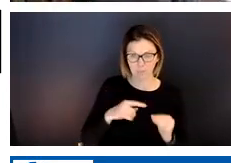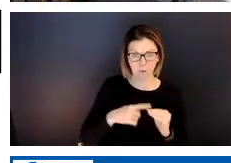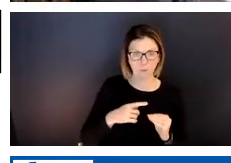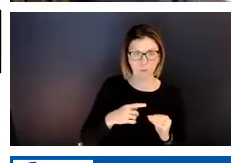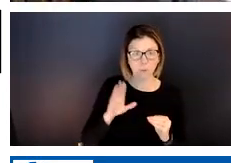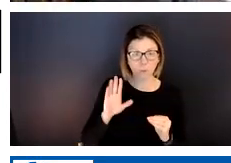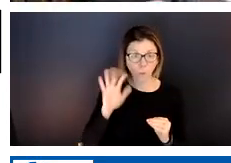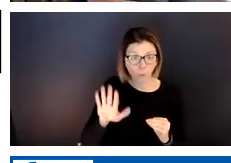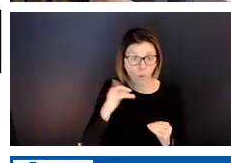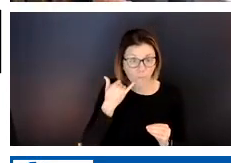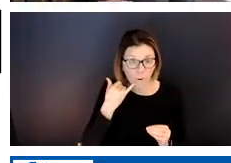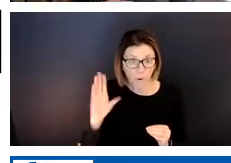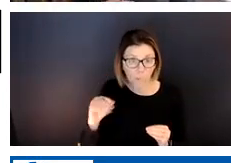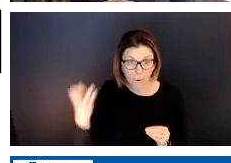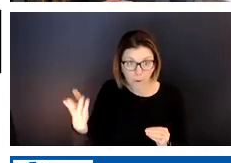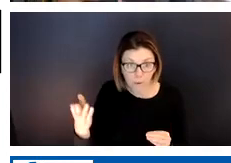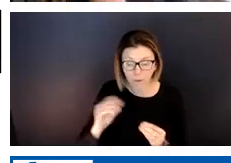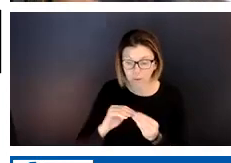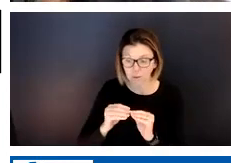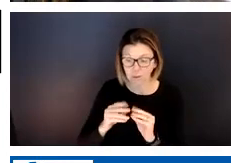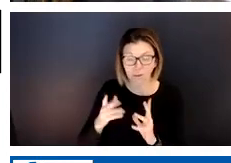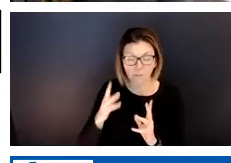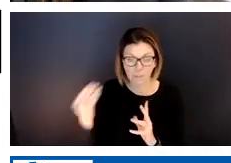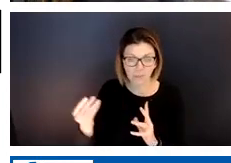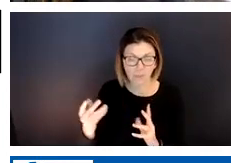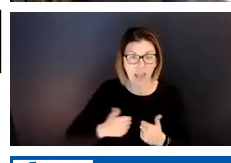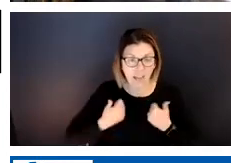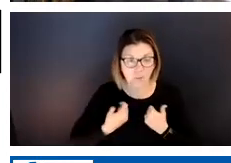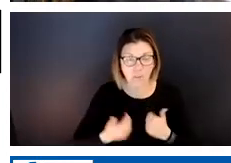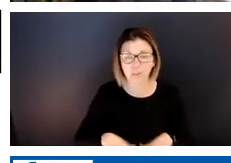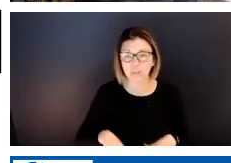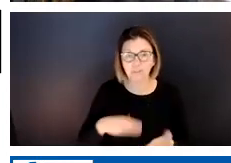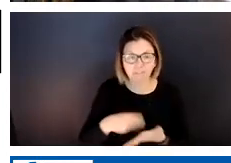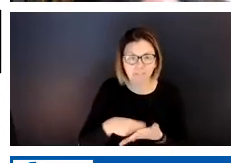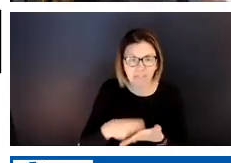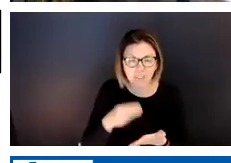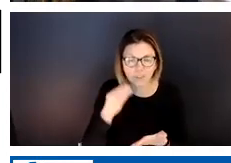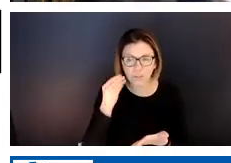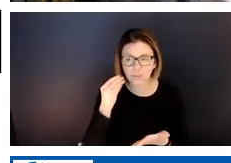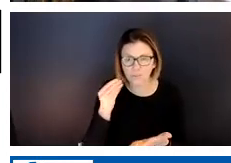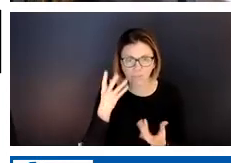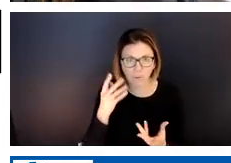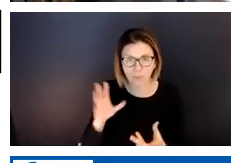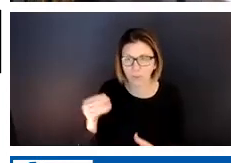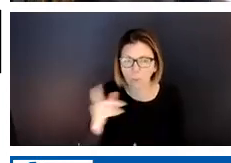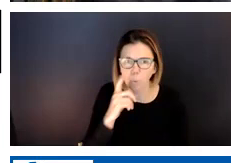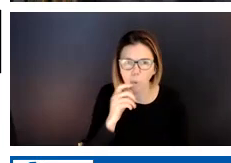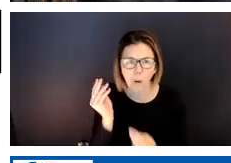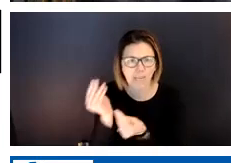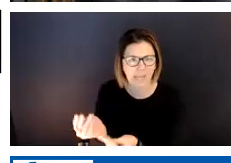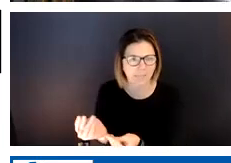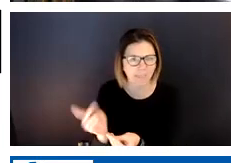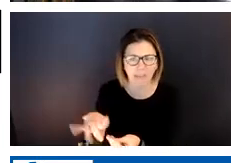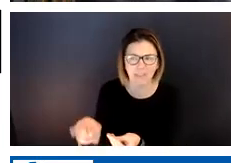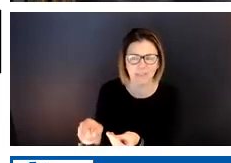phone number, an address, any sort of financial information, this is once again the sort of